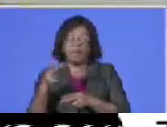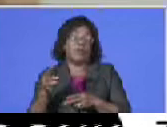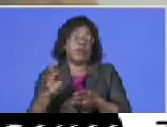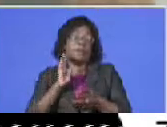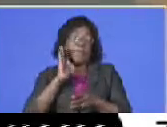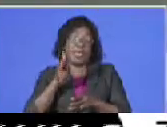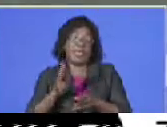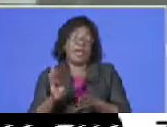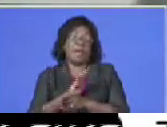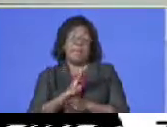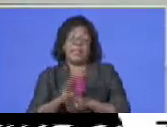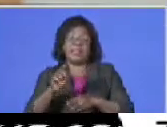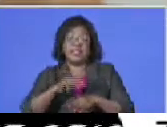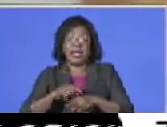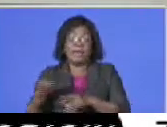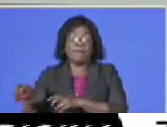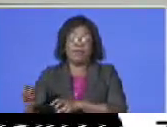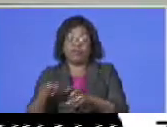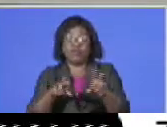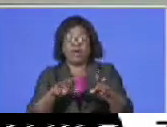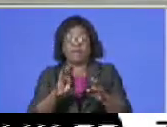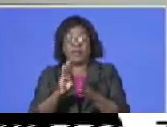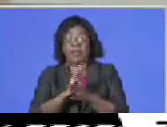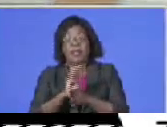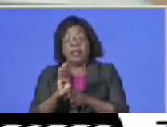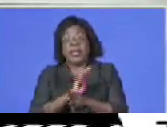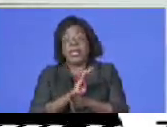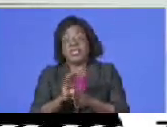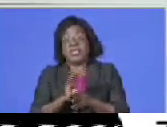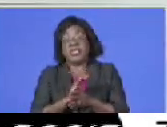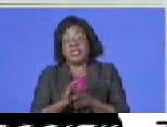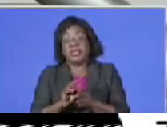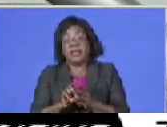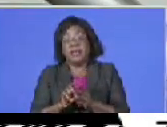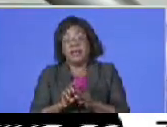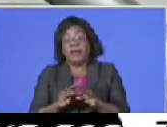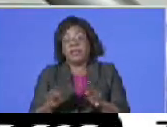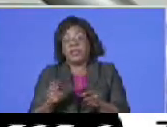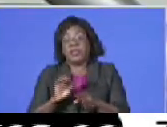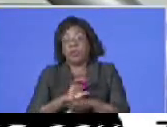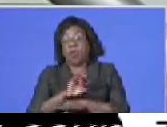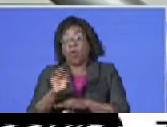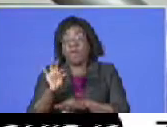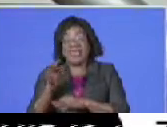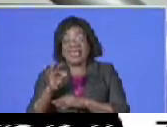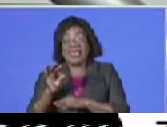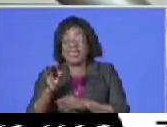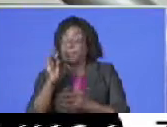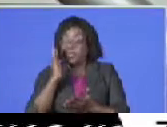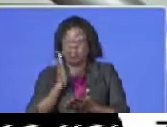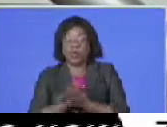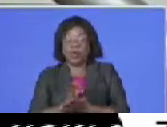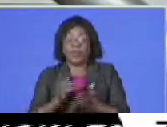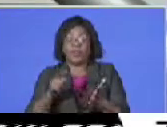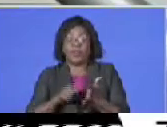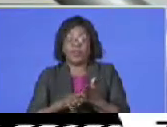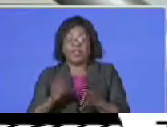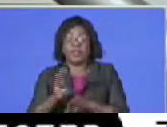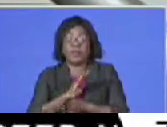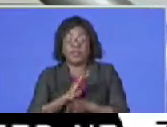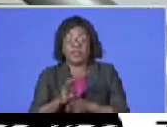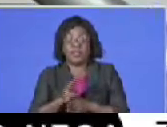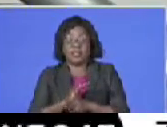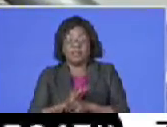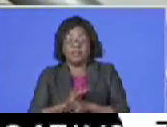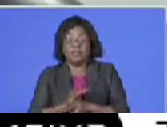agencies. COVID-19 has definitely had an effect on this business. At this point, no one is traveling, and most of